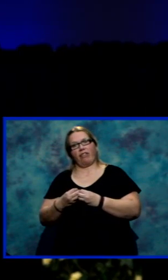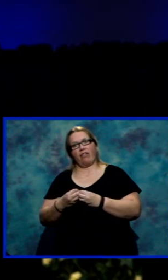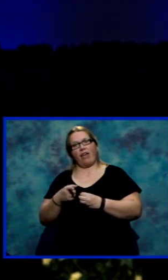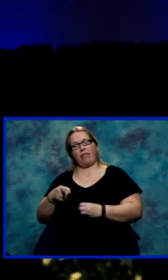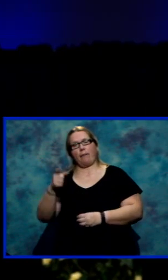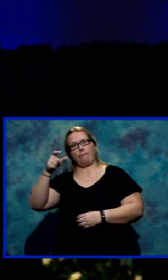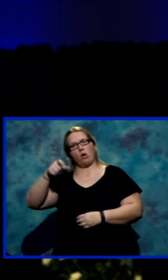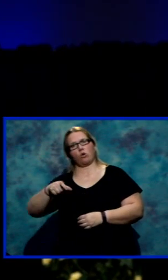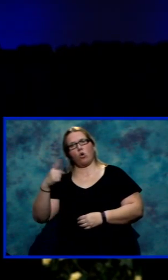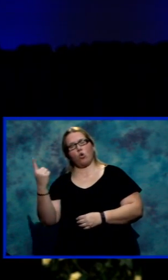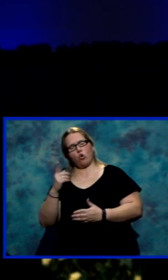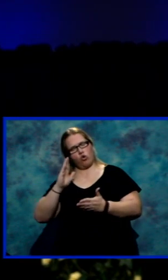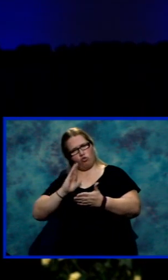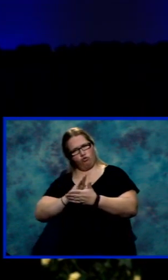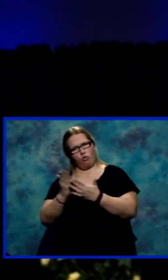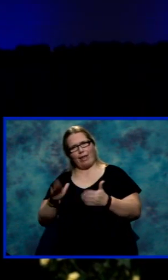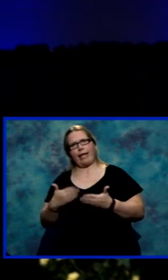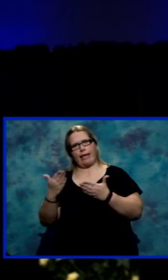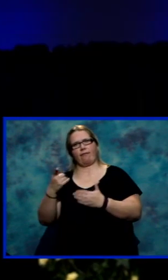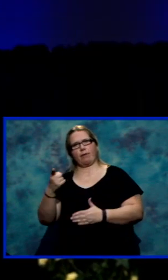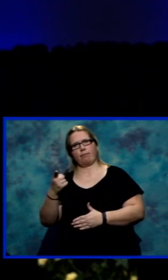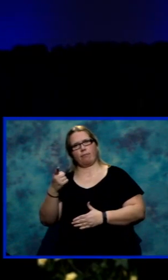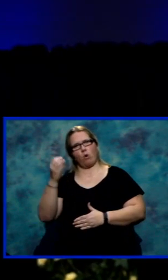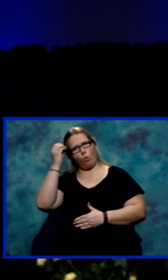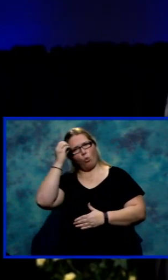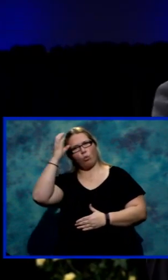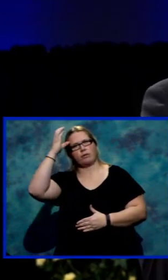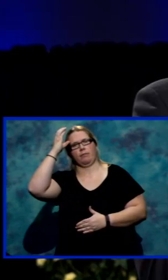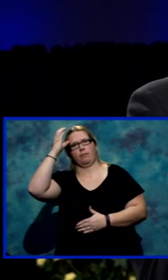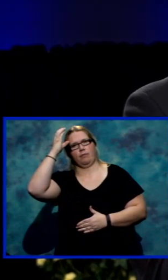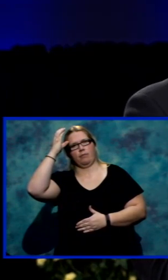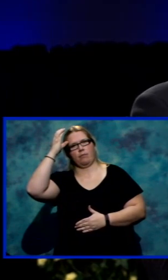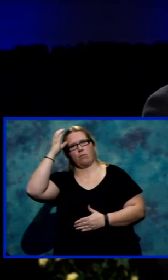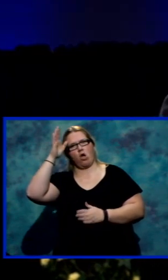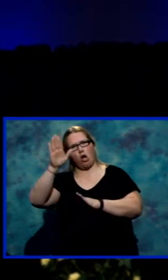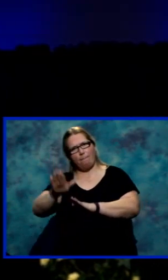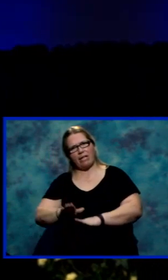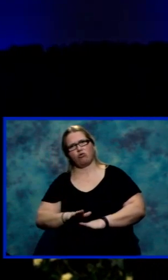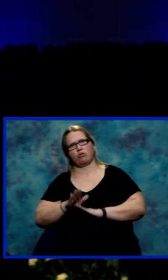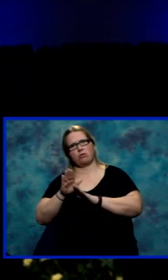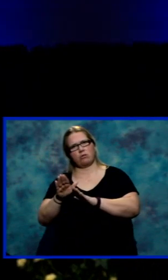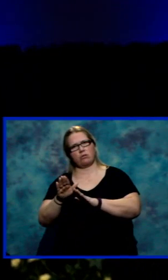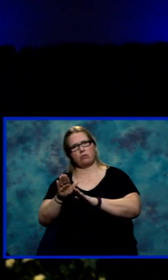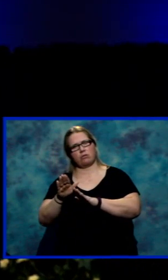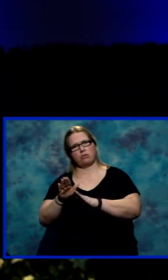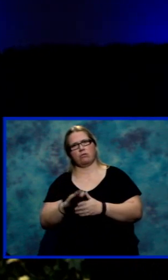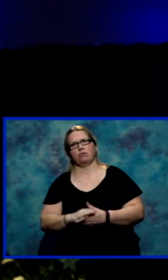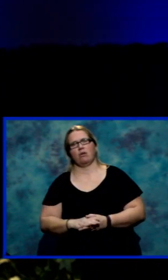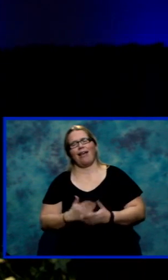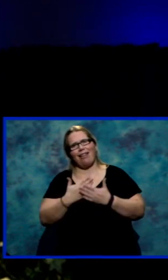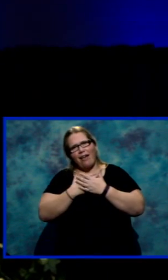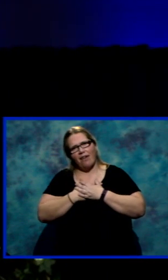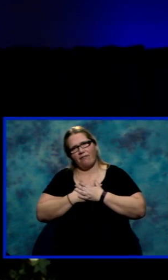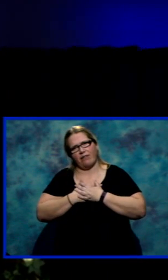who truly gave him wisdom, compassion, empathy,